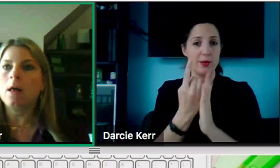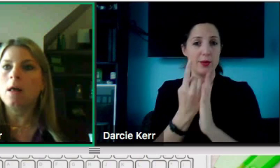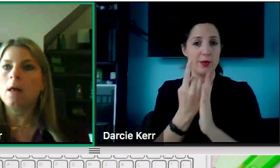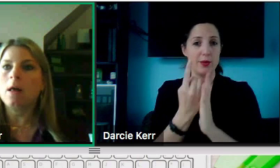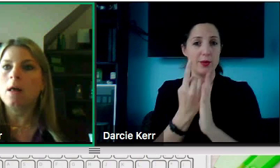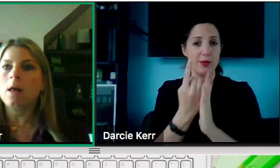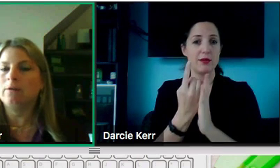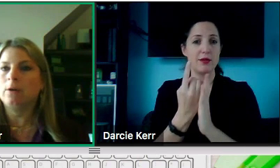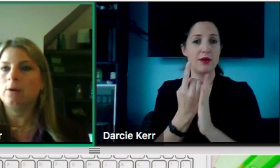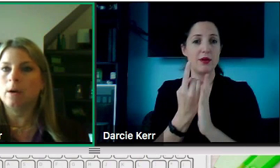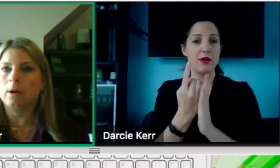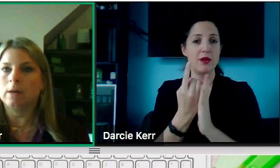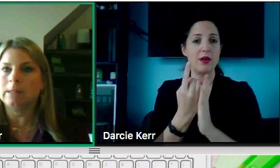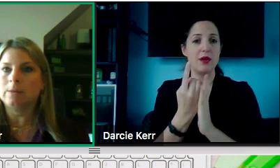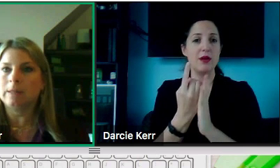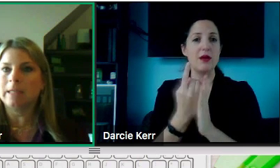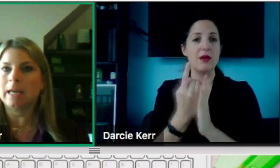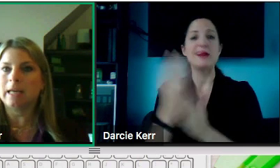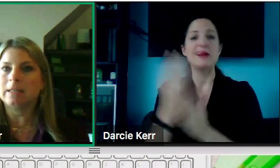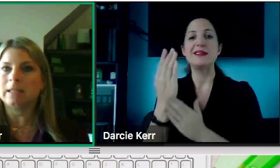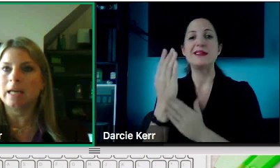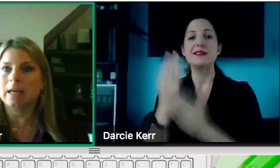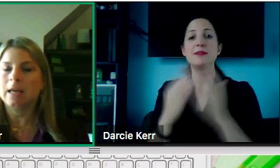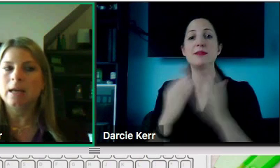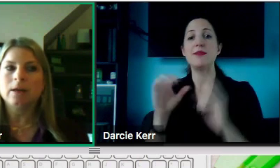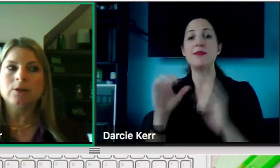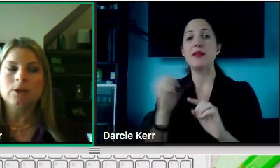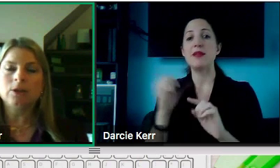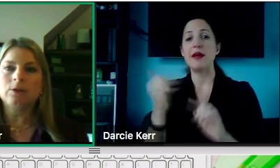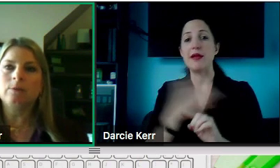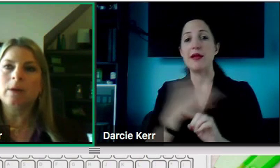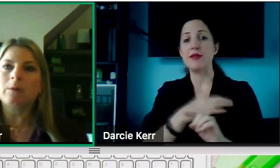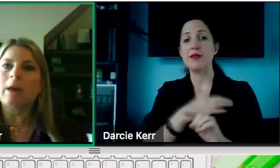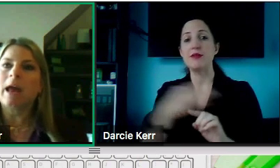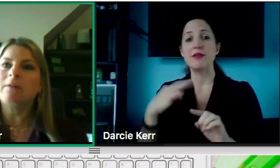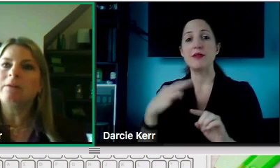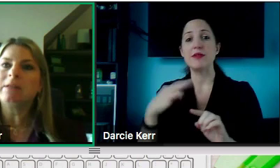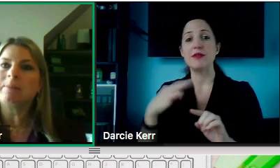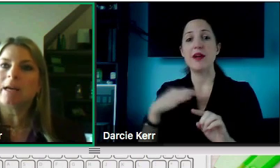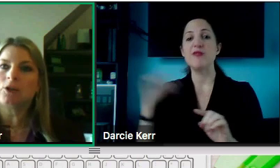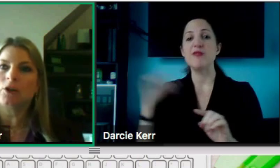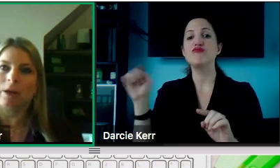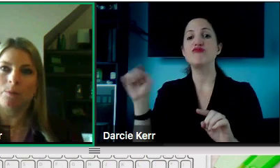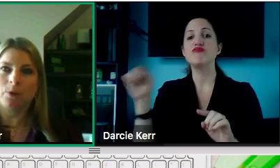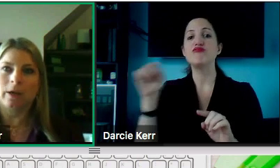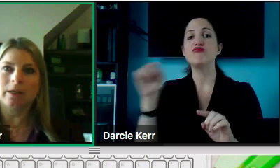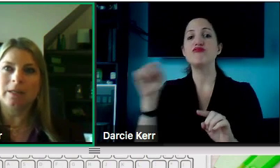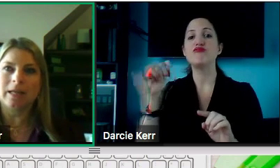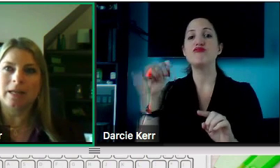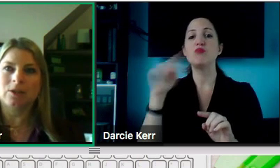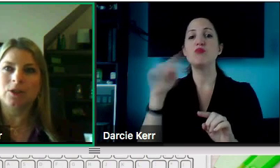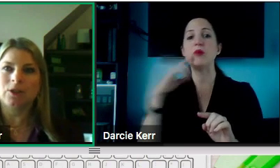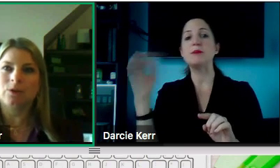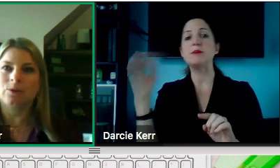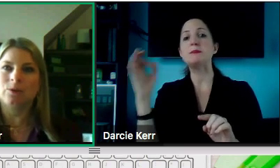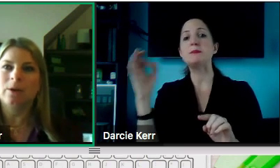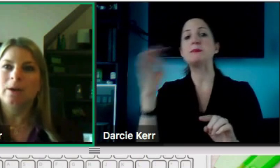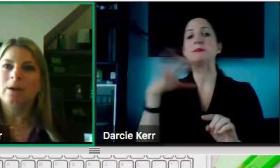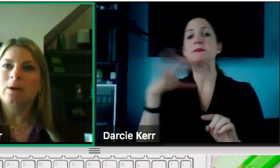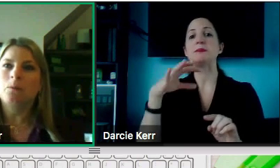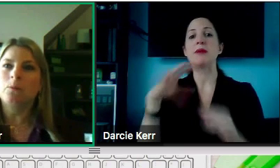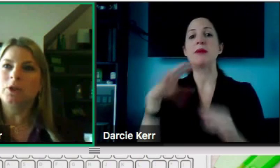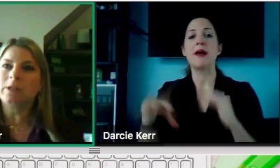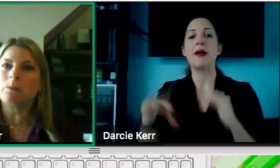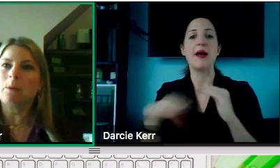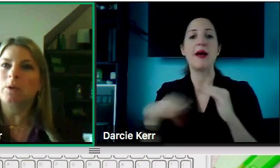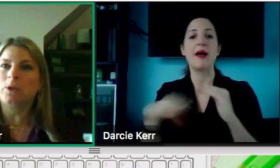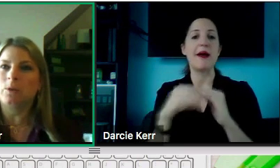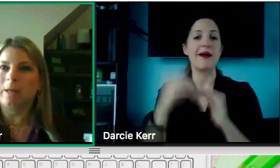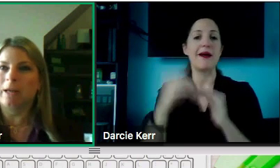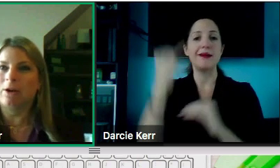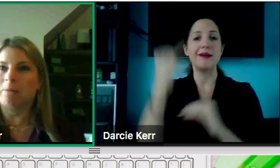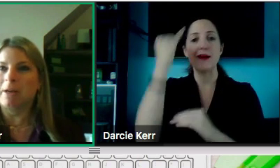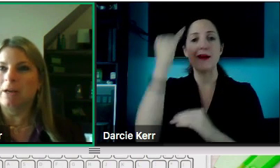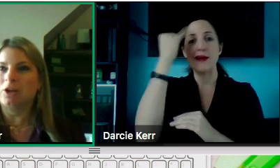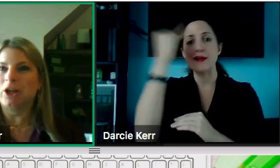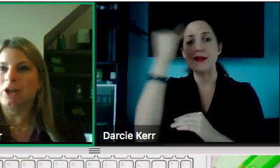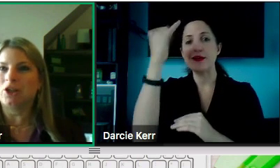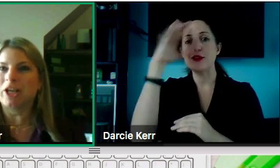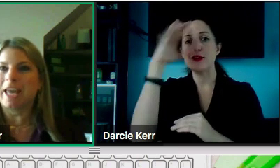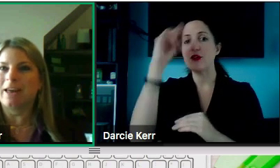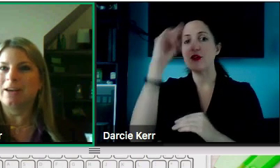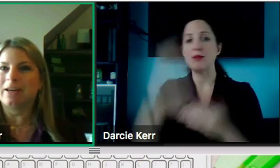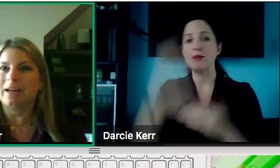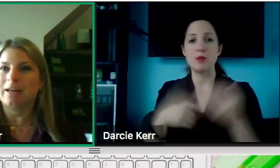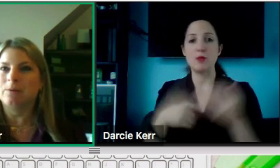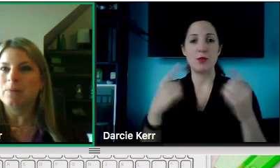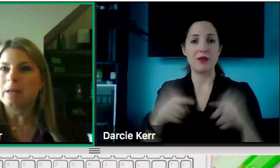on some of our staff who are also attending to have some extra input into just what we're doing here at